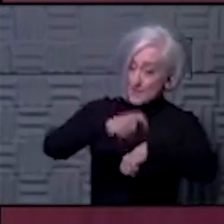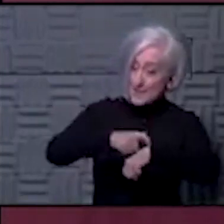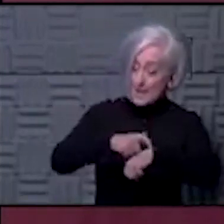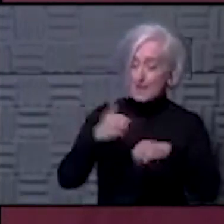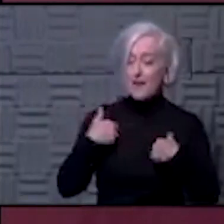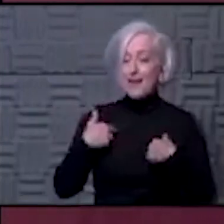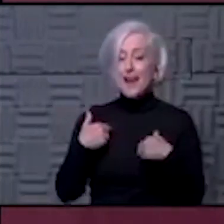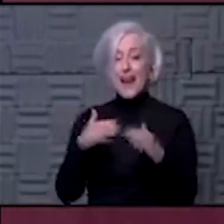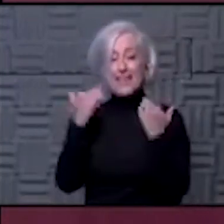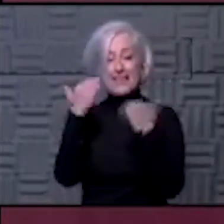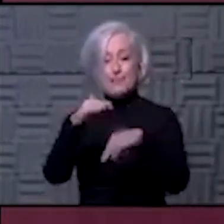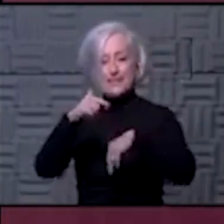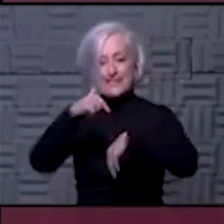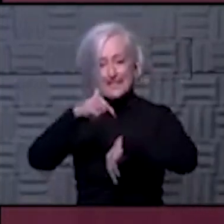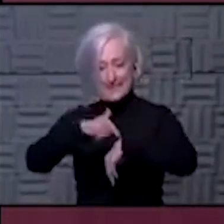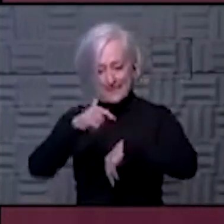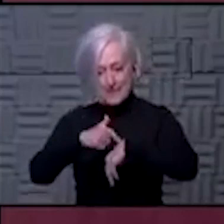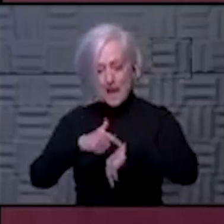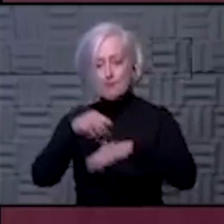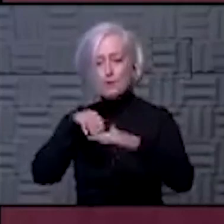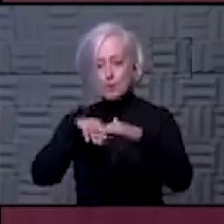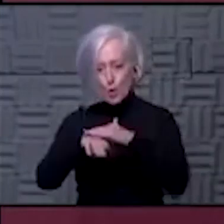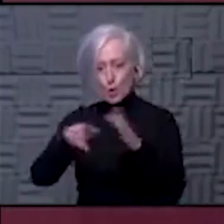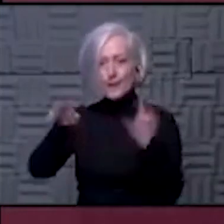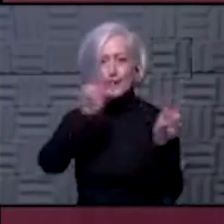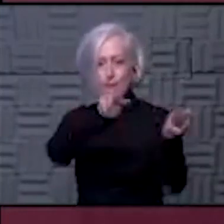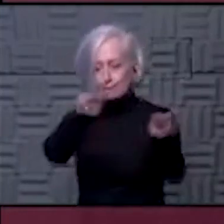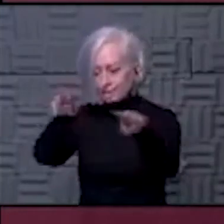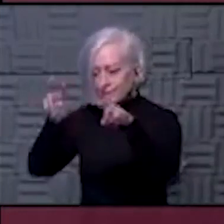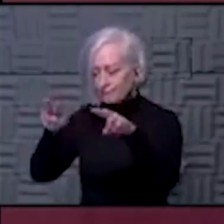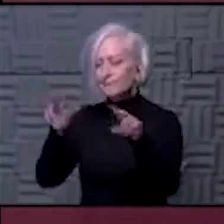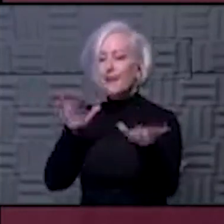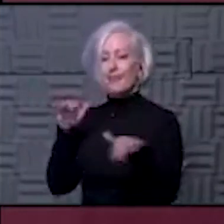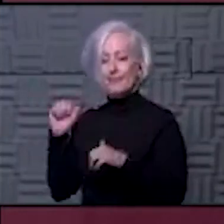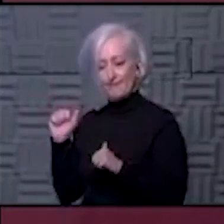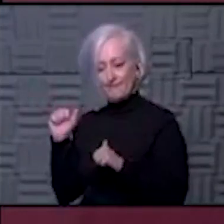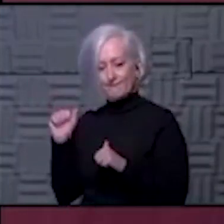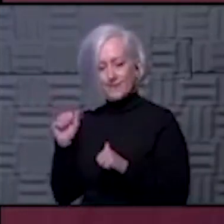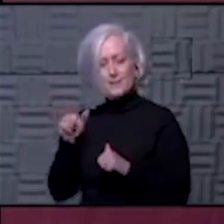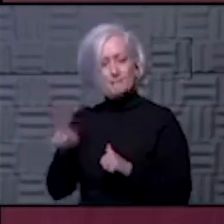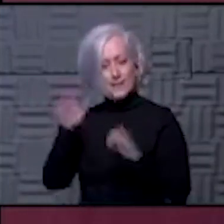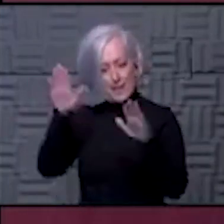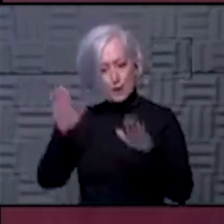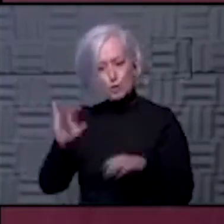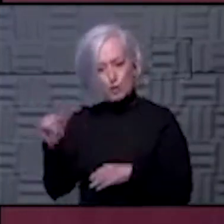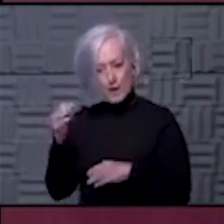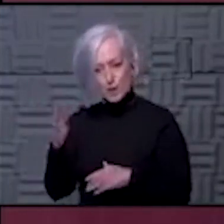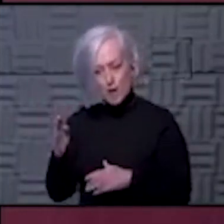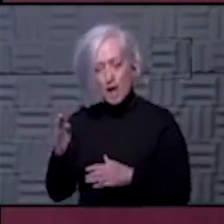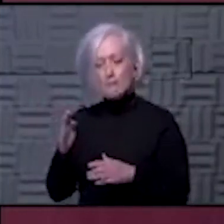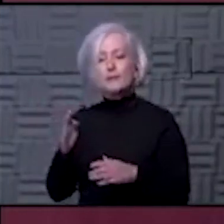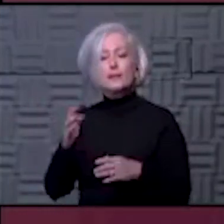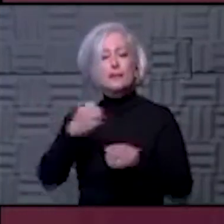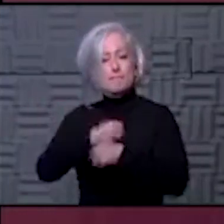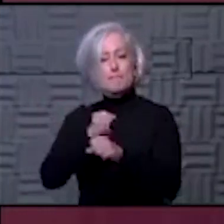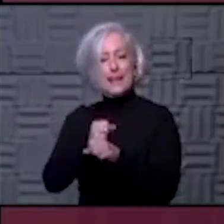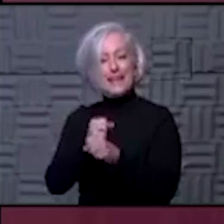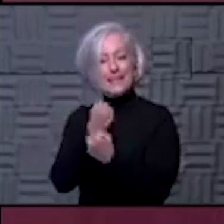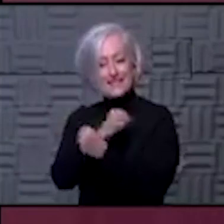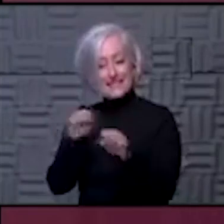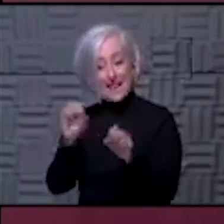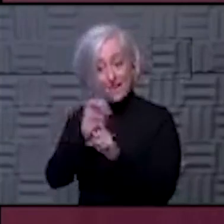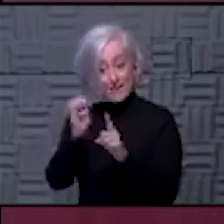long. It was really, they had really done a great job. And it was a great example of how to create a safe environment, even amongst a very unsafe